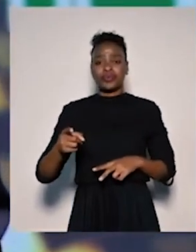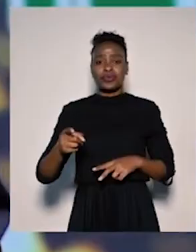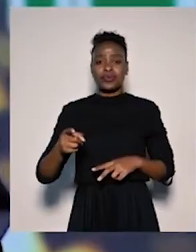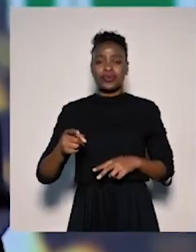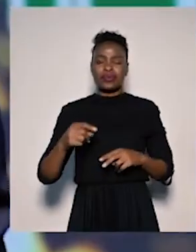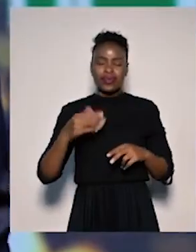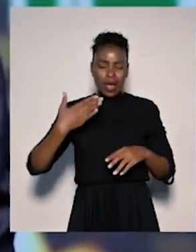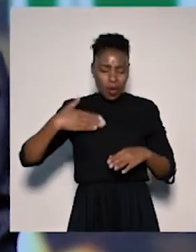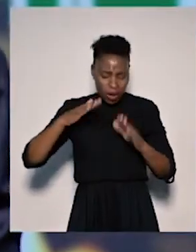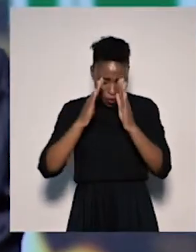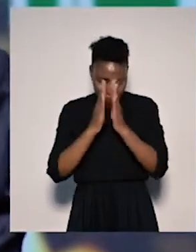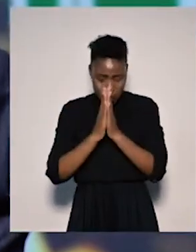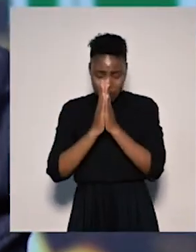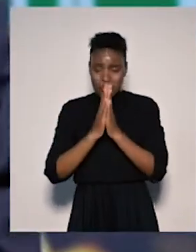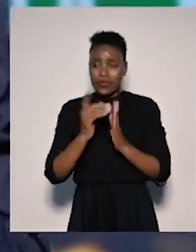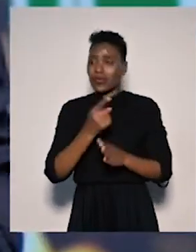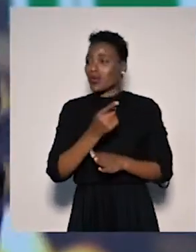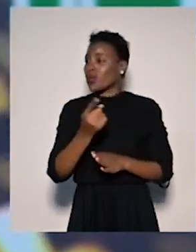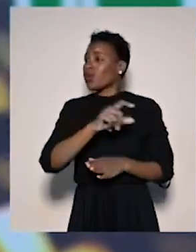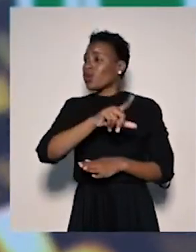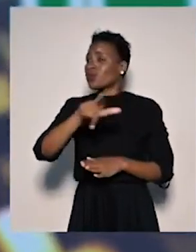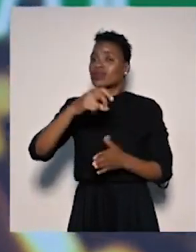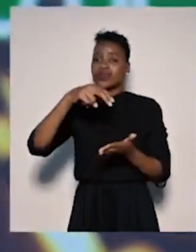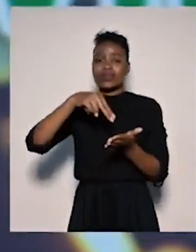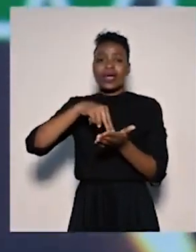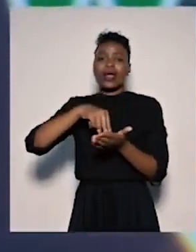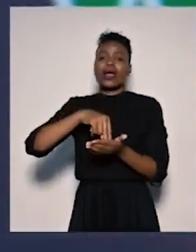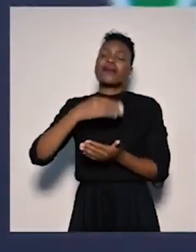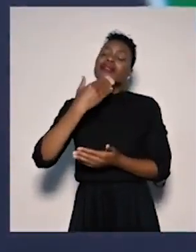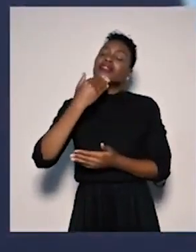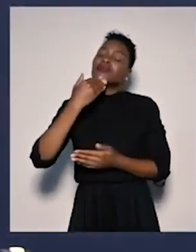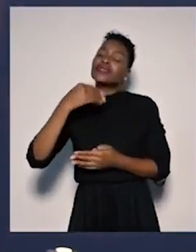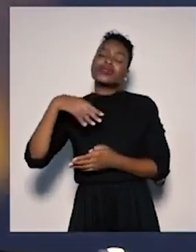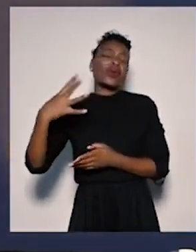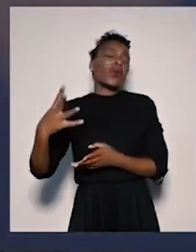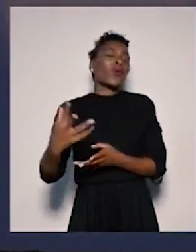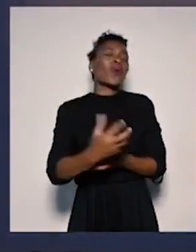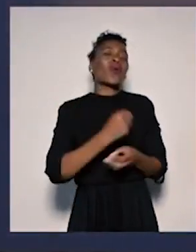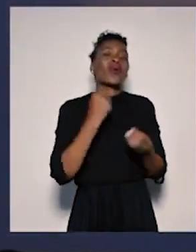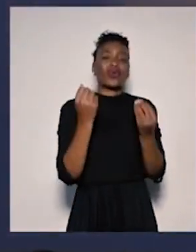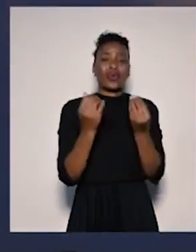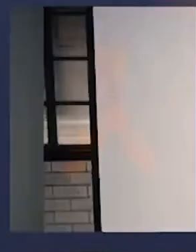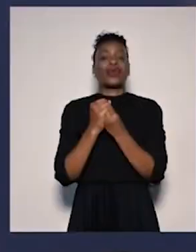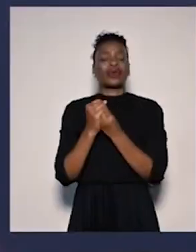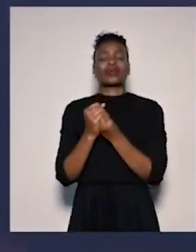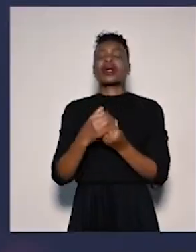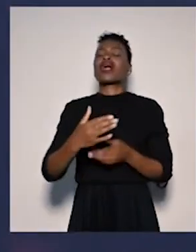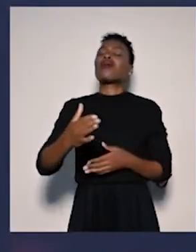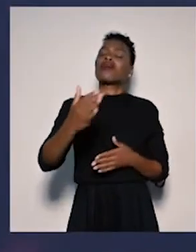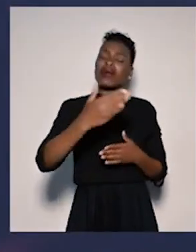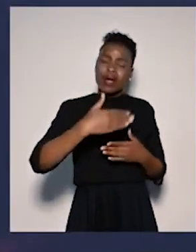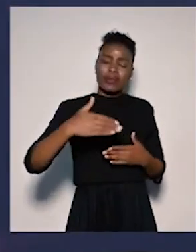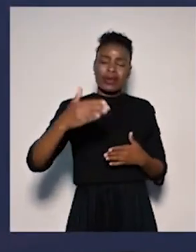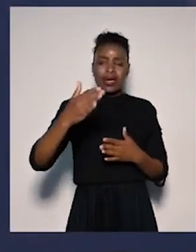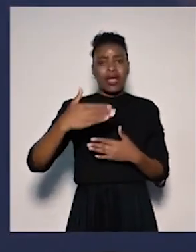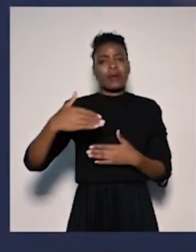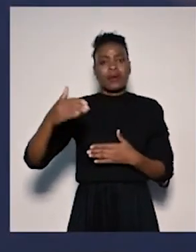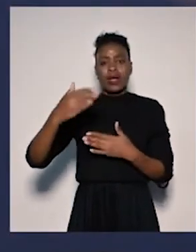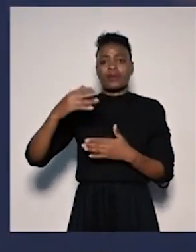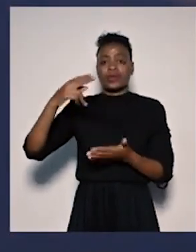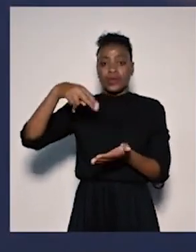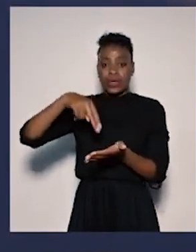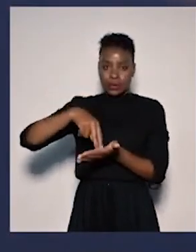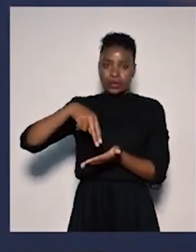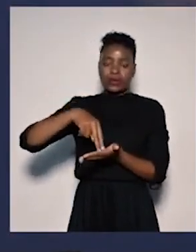I want to pray for every one of you who's standing. I'm going to ask you, can you take all your belongings, please? And can you come from where you are standing and come stand in front of the stage,